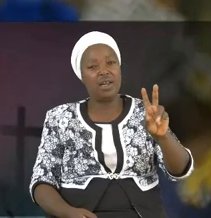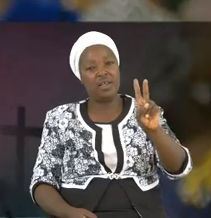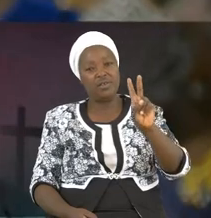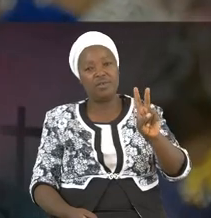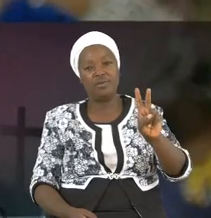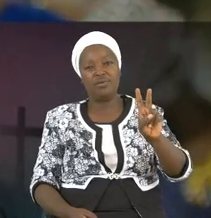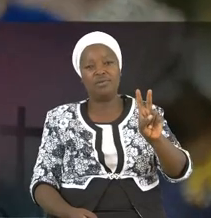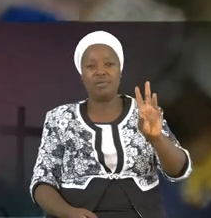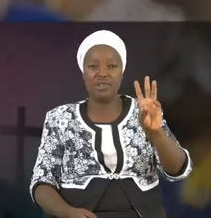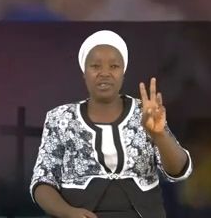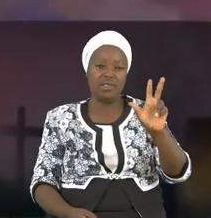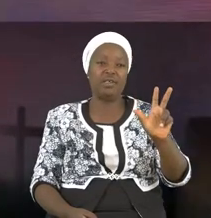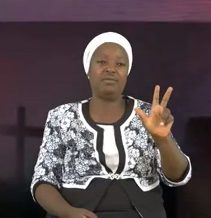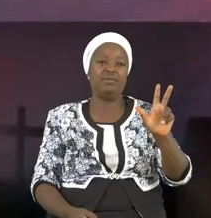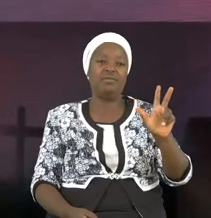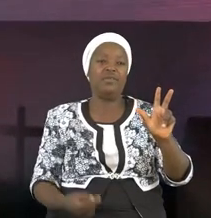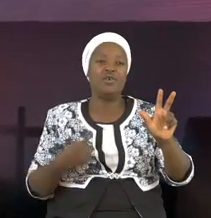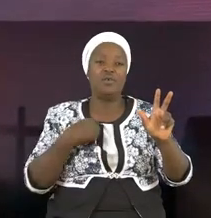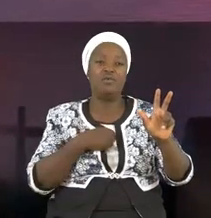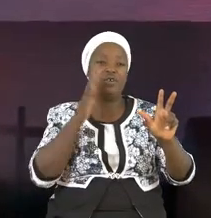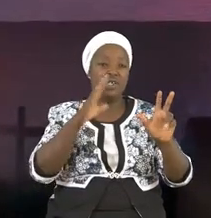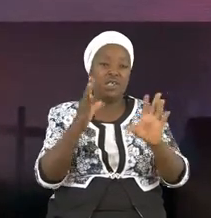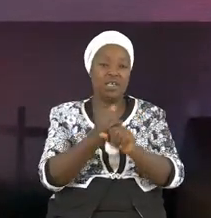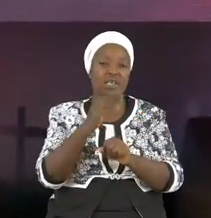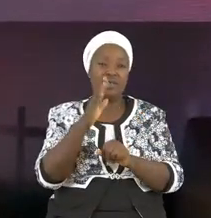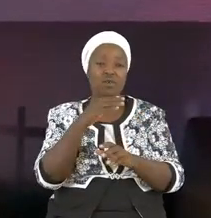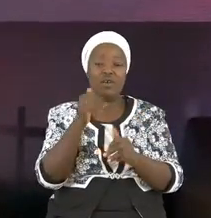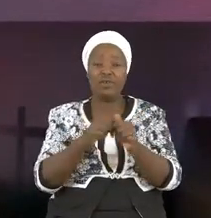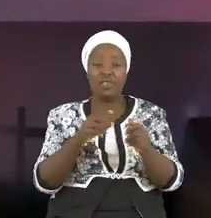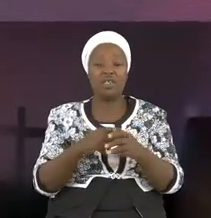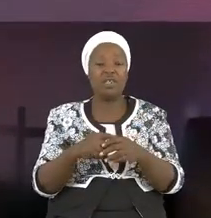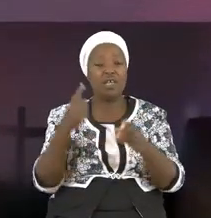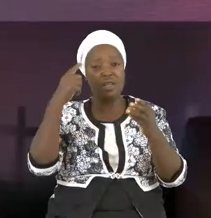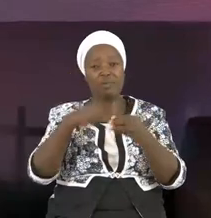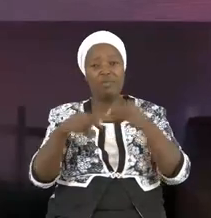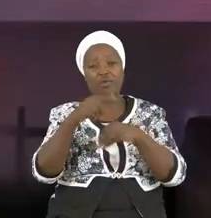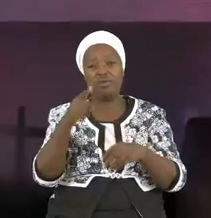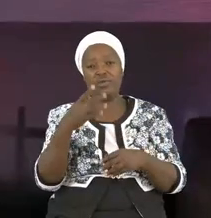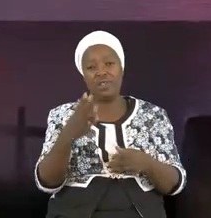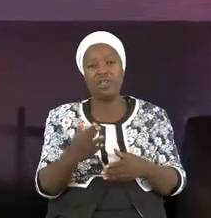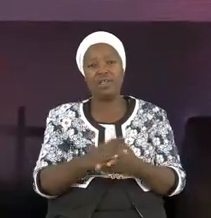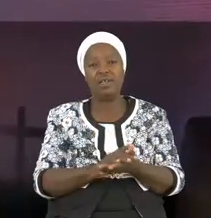We shall get your particulars and you'll be counted.